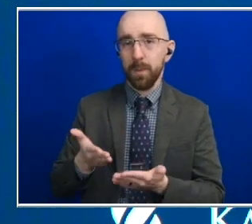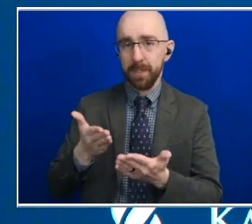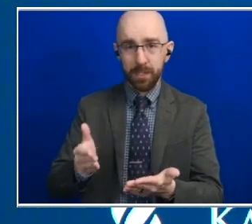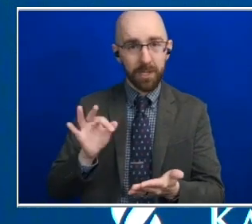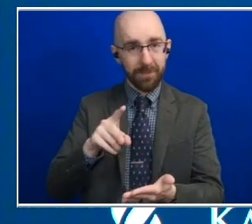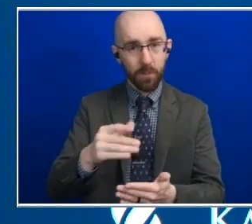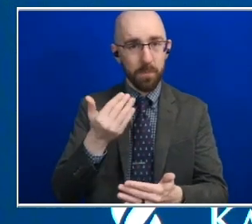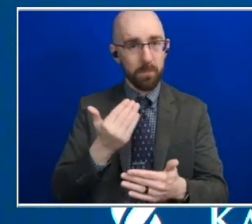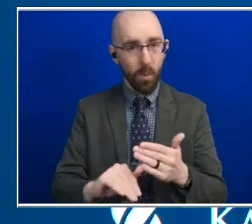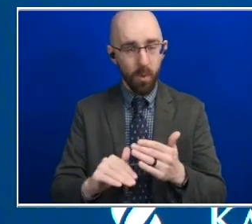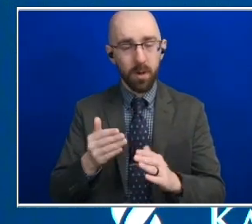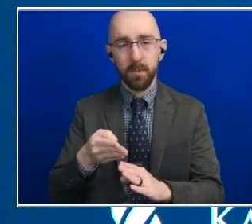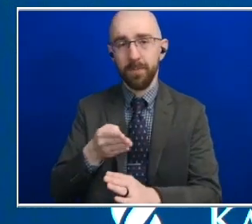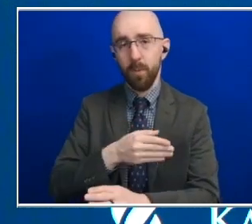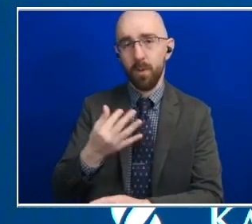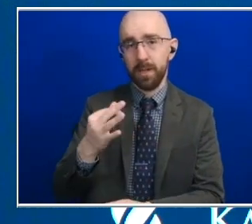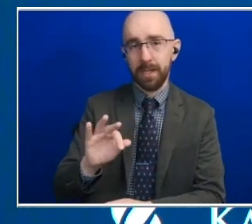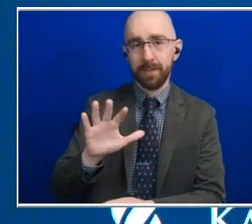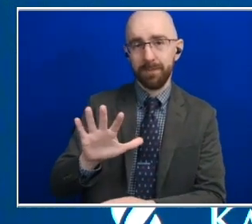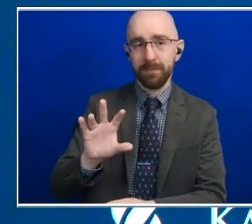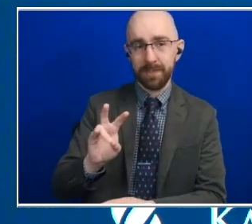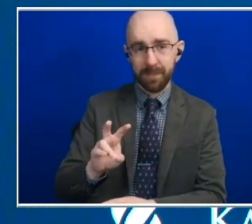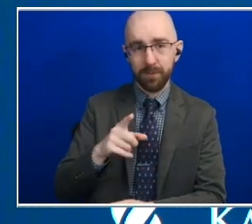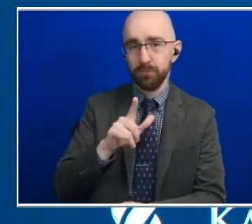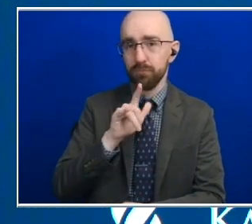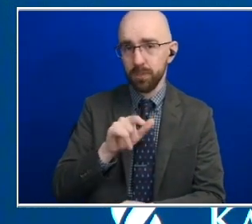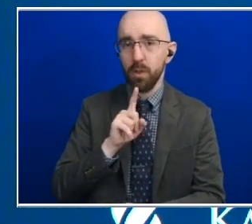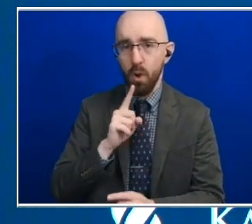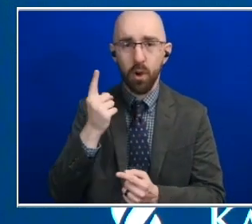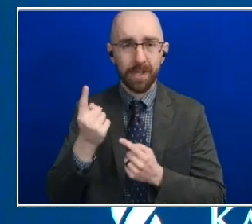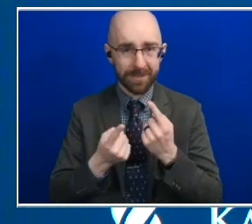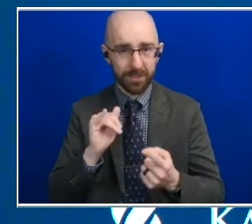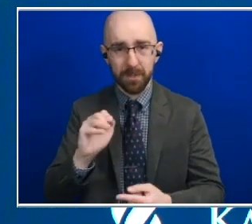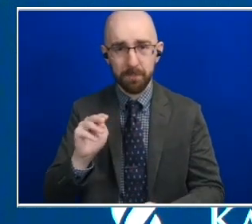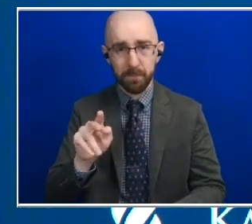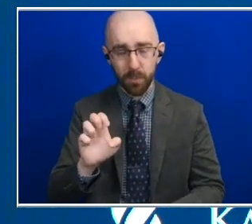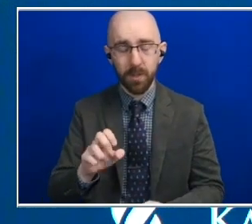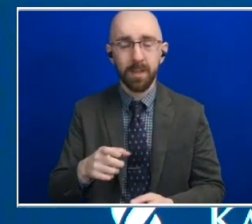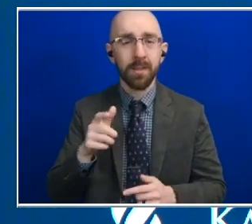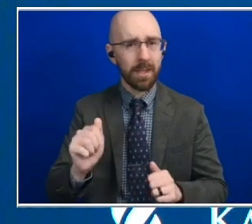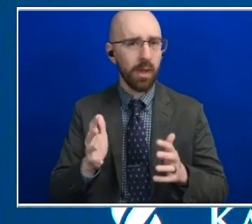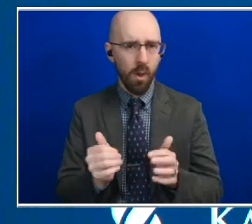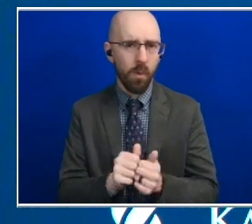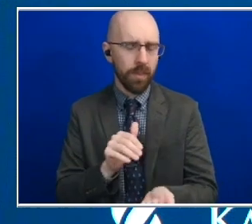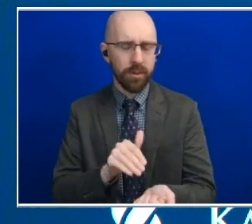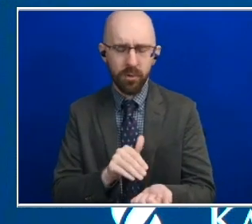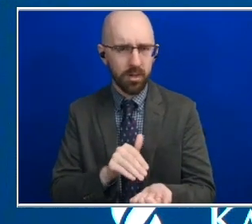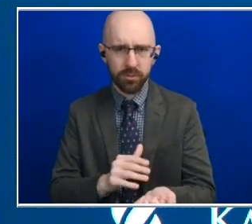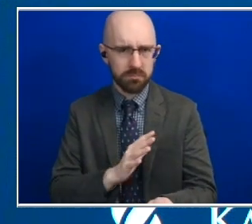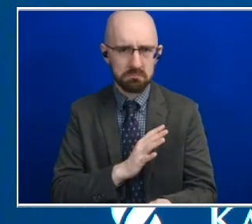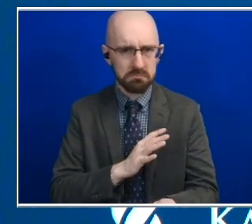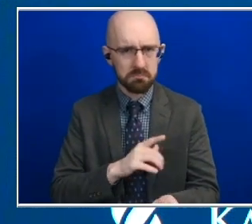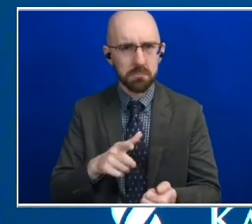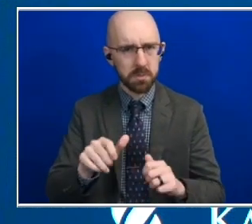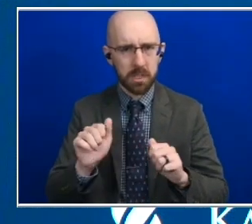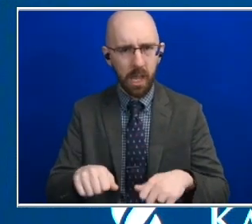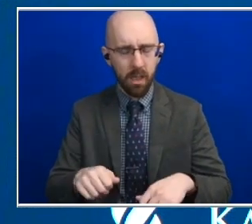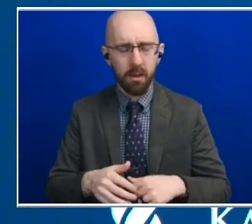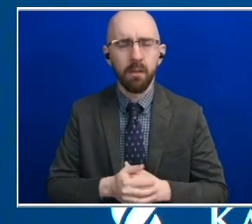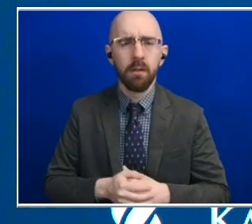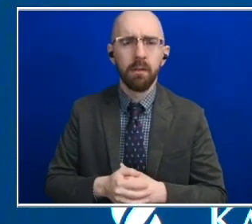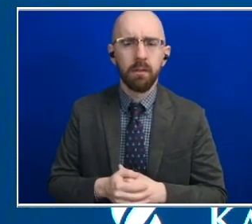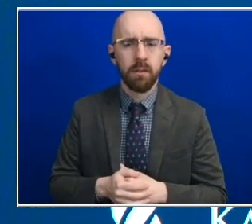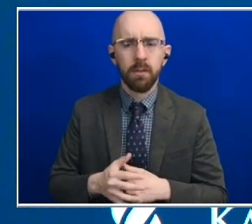before 1957, you really are considered immune. Certainly you can talk with your doctor. If you would like, you can get a